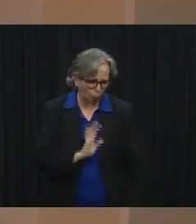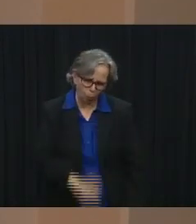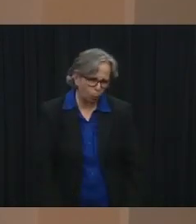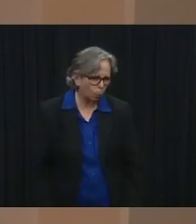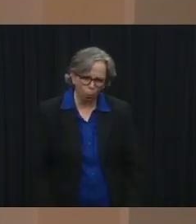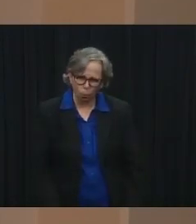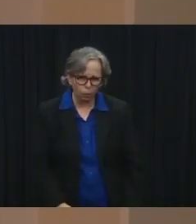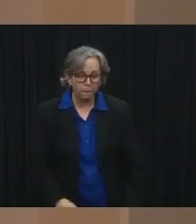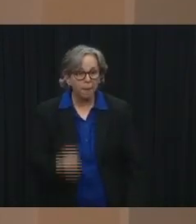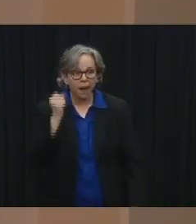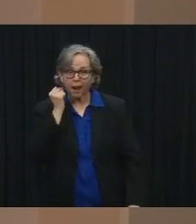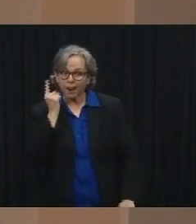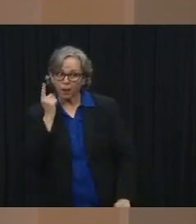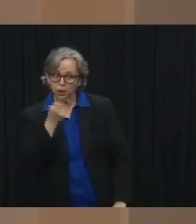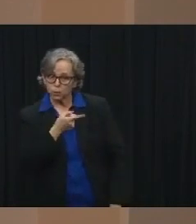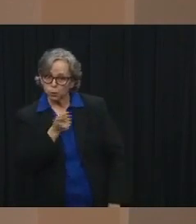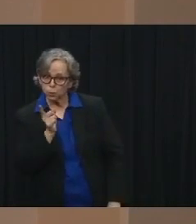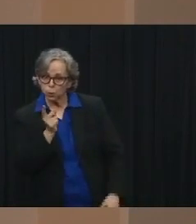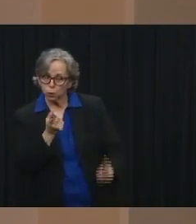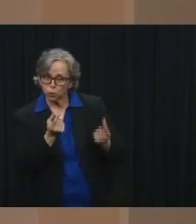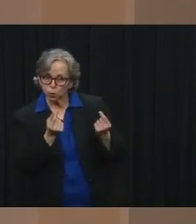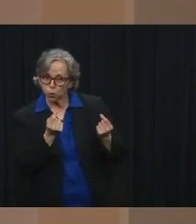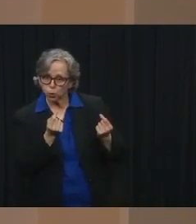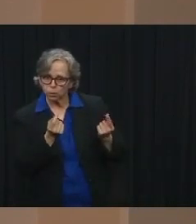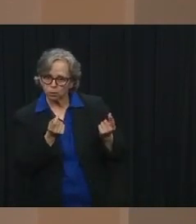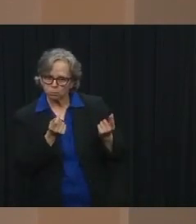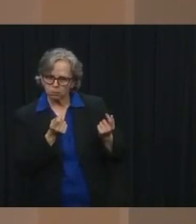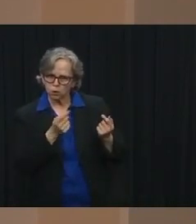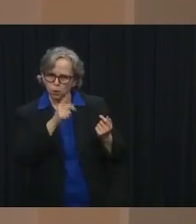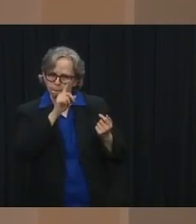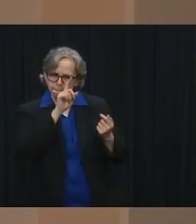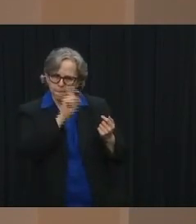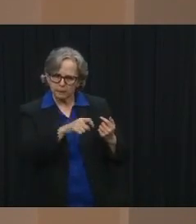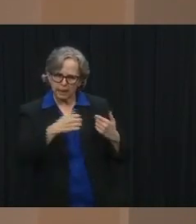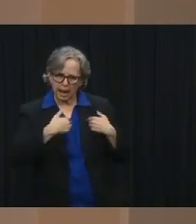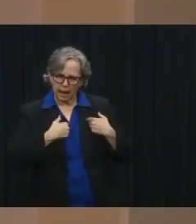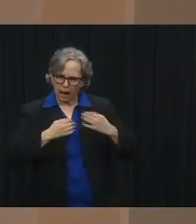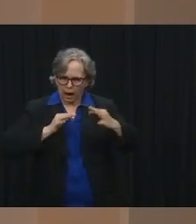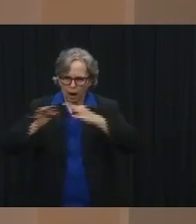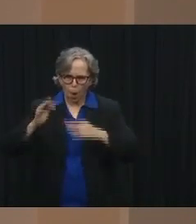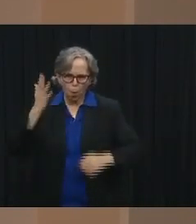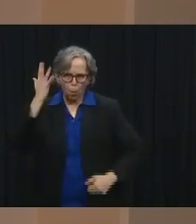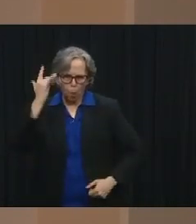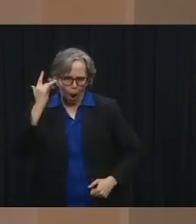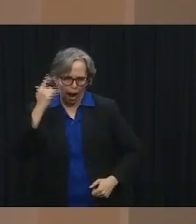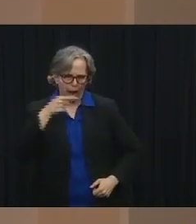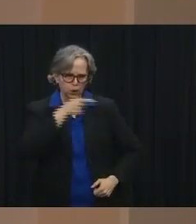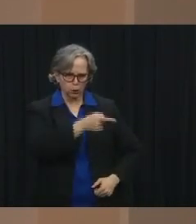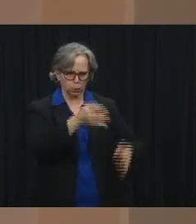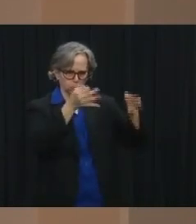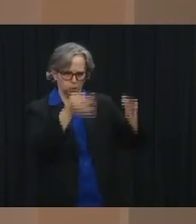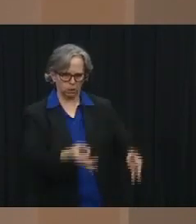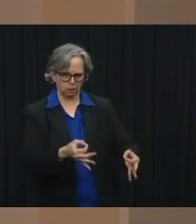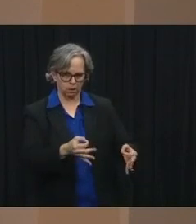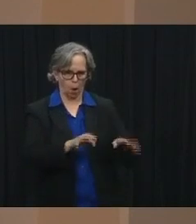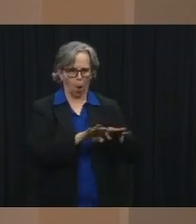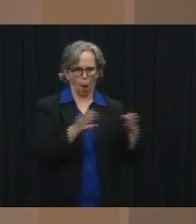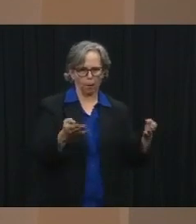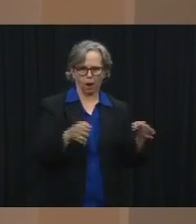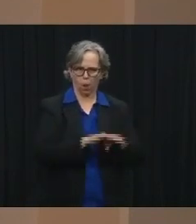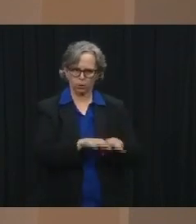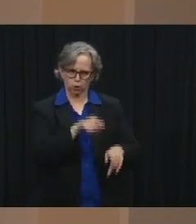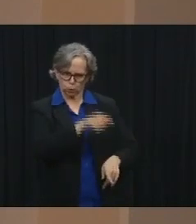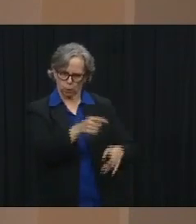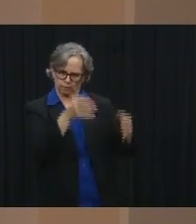make sure that you have a rationale about how that order applies to you. If you have that question,